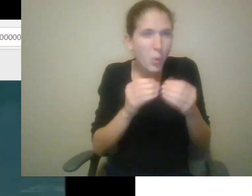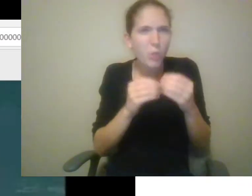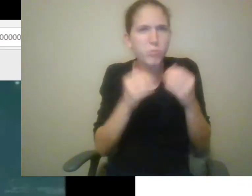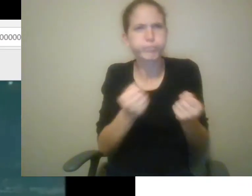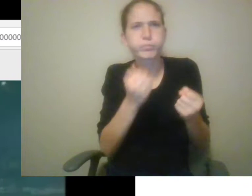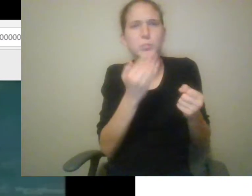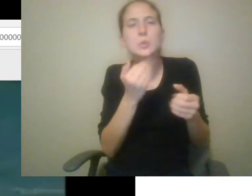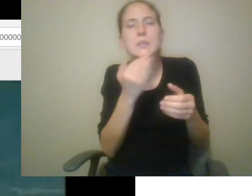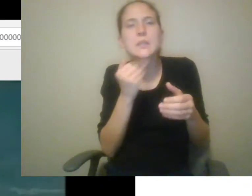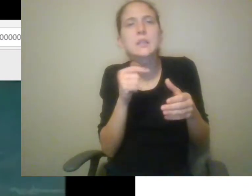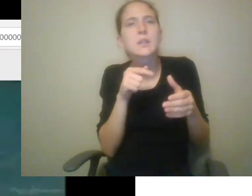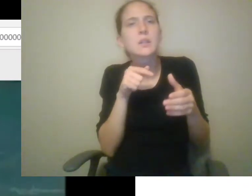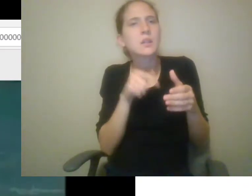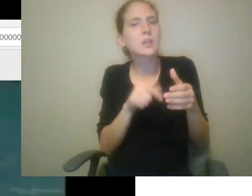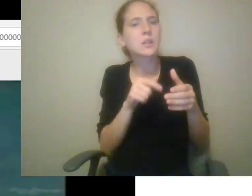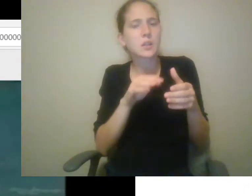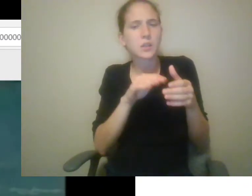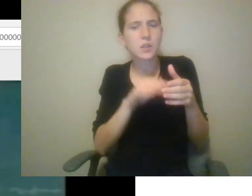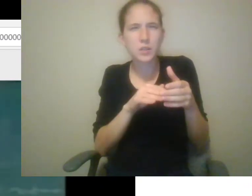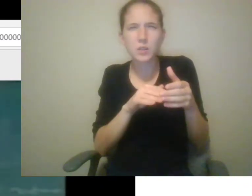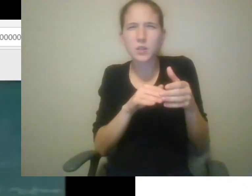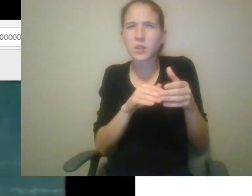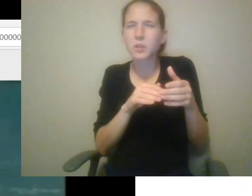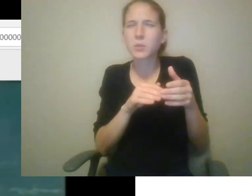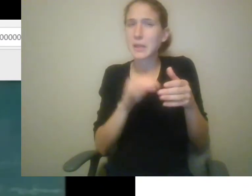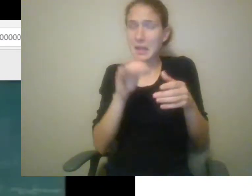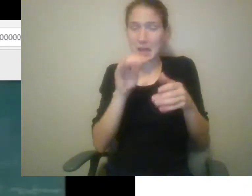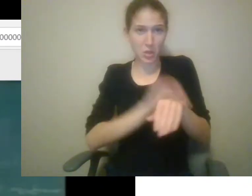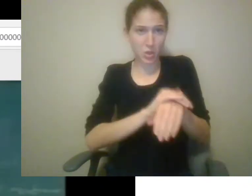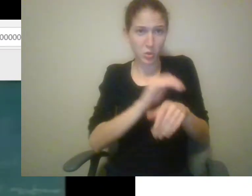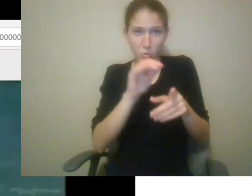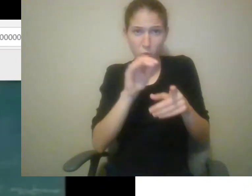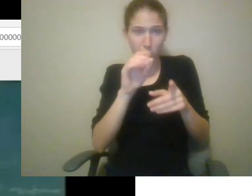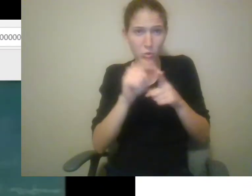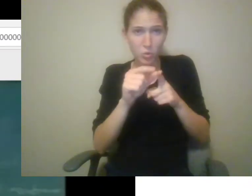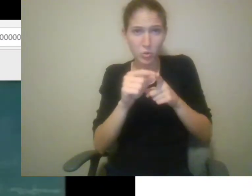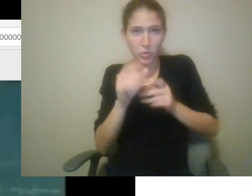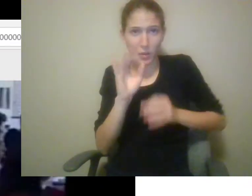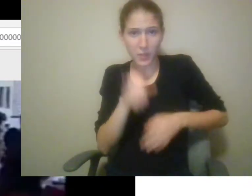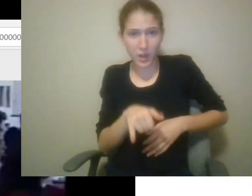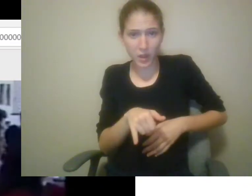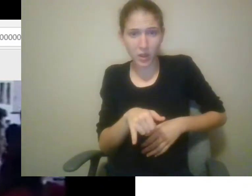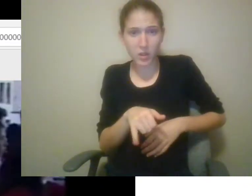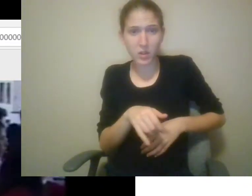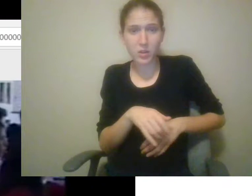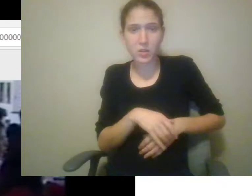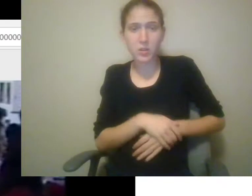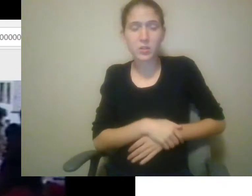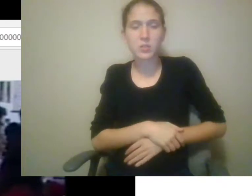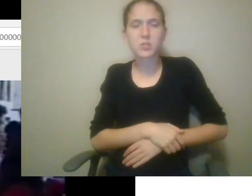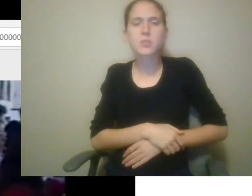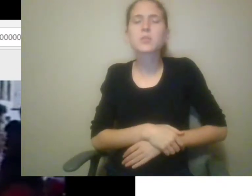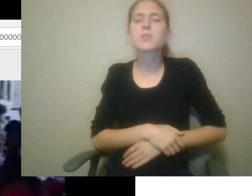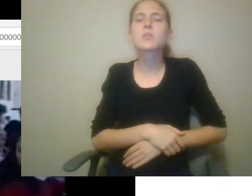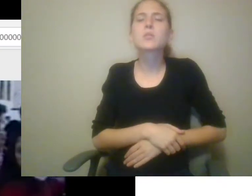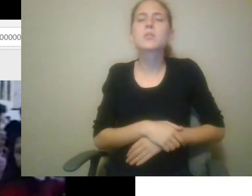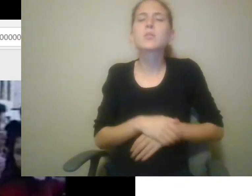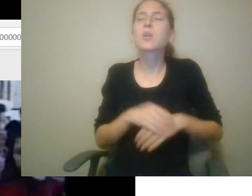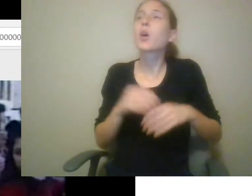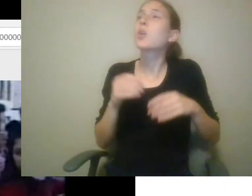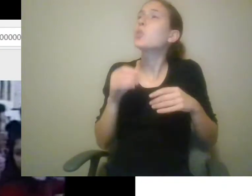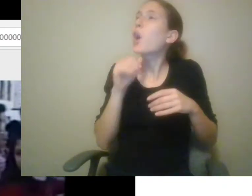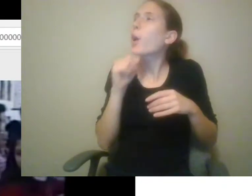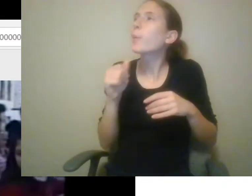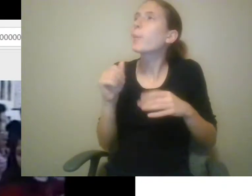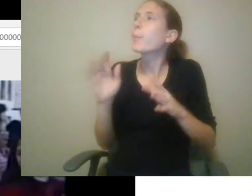would make, how it would be different from a regular Kool-Aid mix. Well? the opposite. Okay, what is the